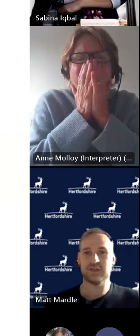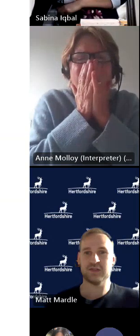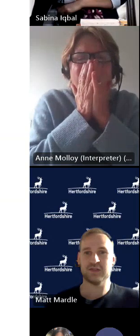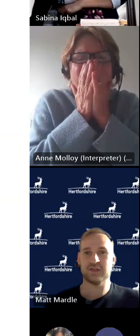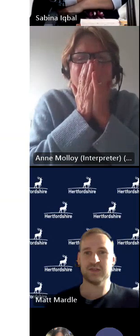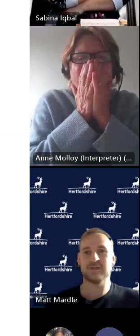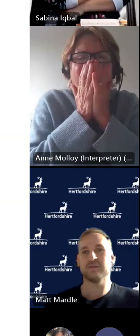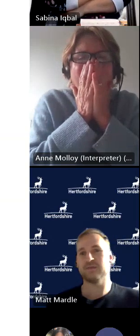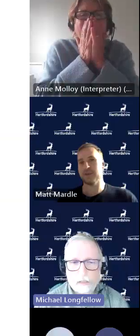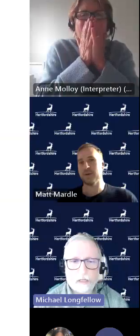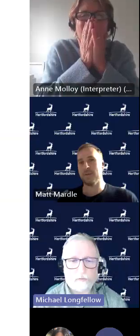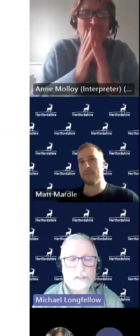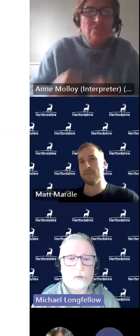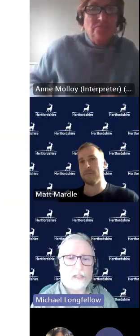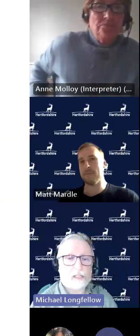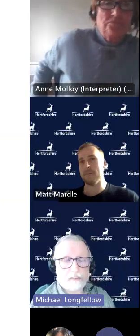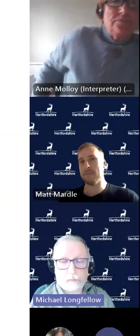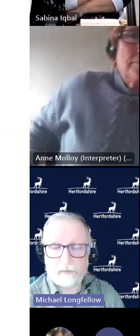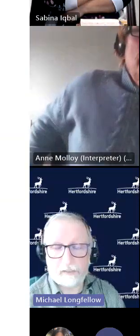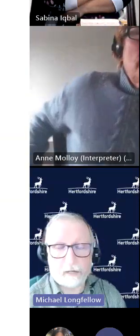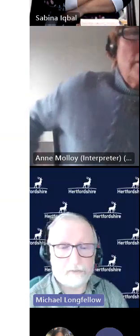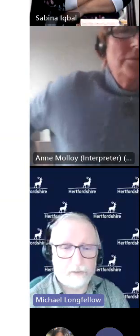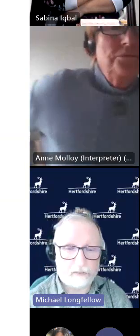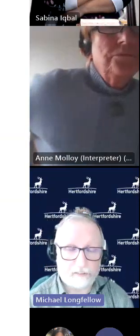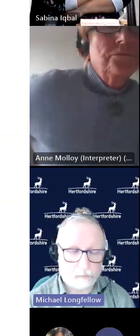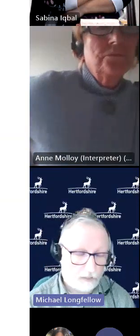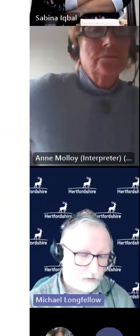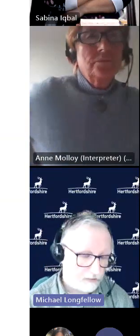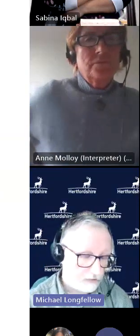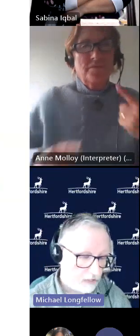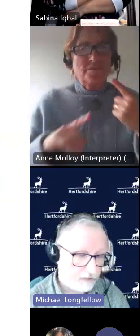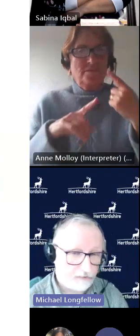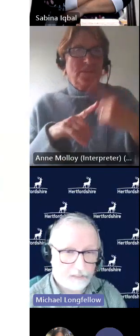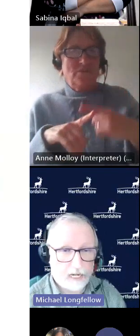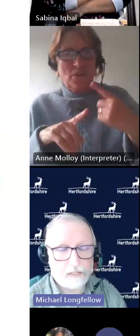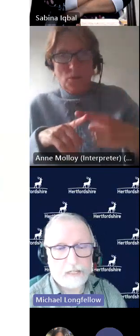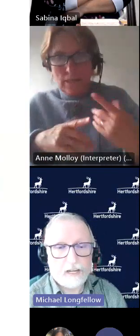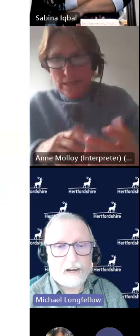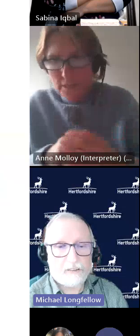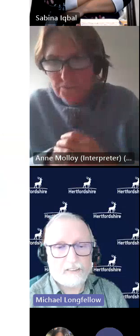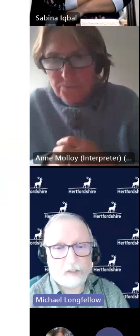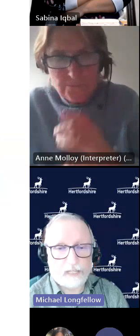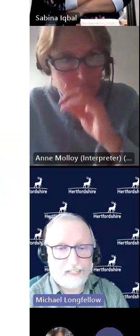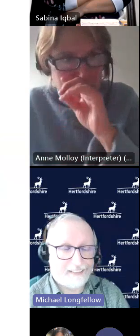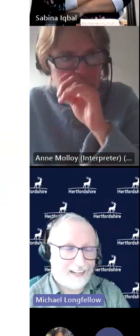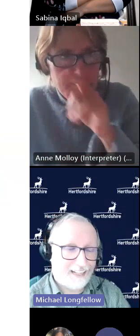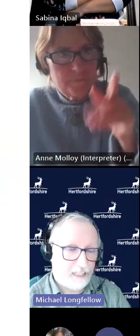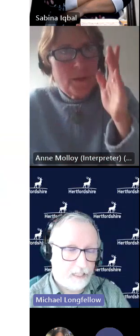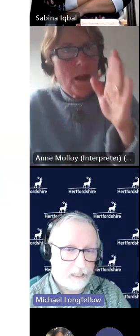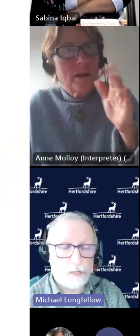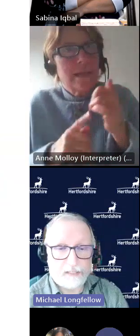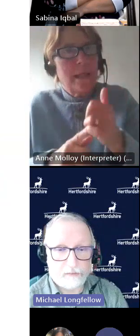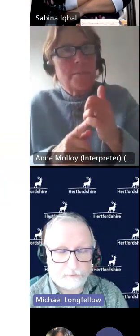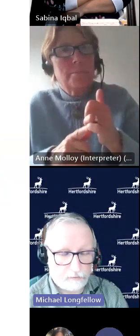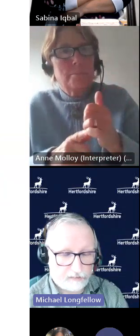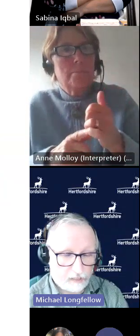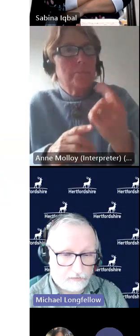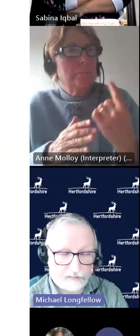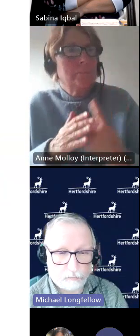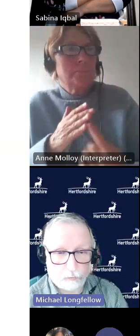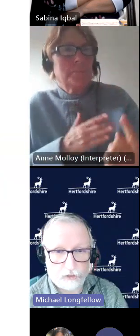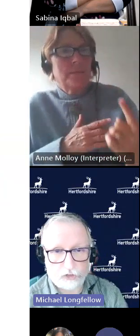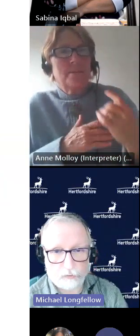Happy to, Matt. Very quickly, so we have time for some questions and answers at the end. Hearts Help is an independent